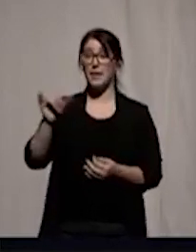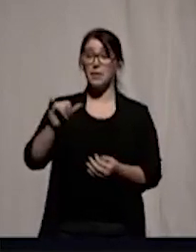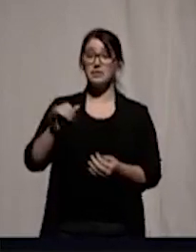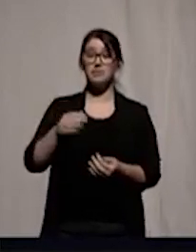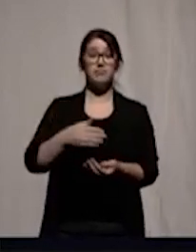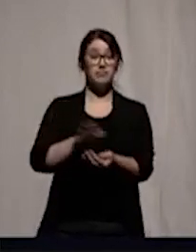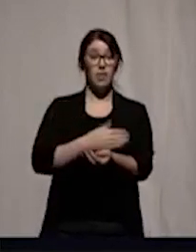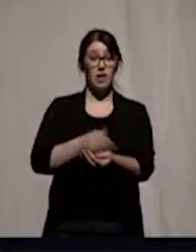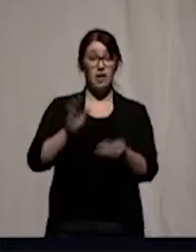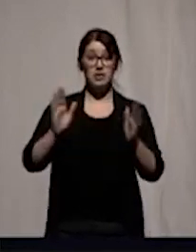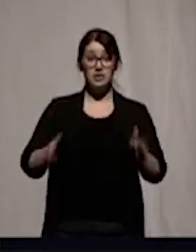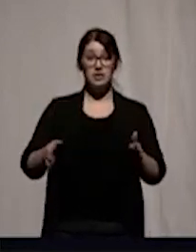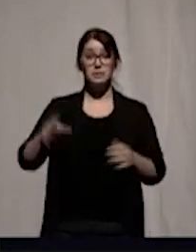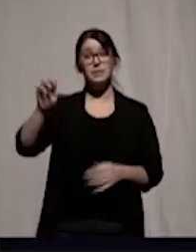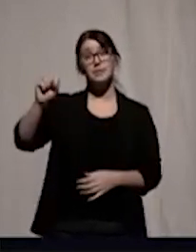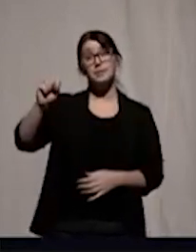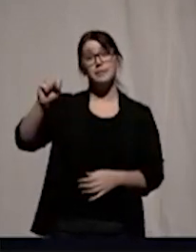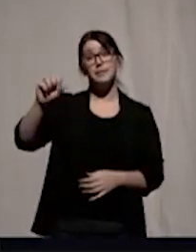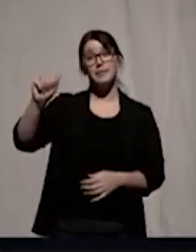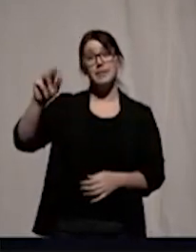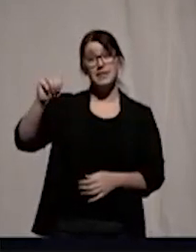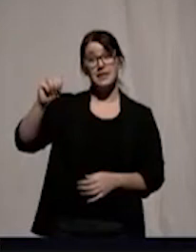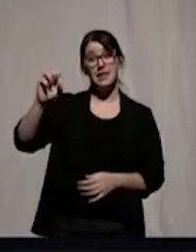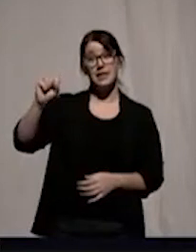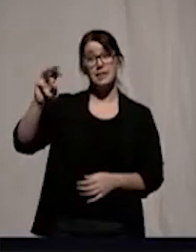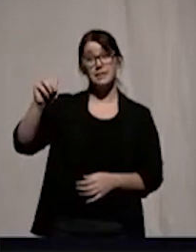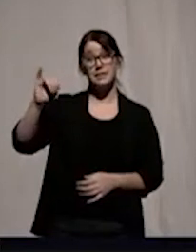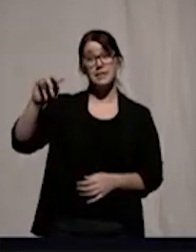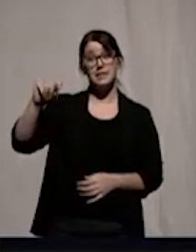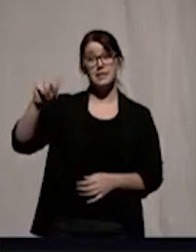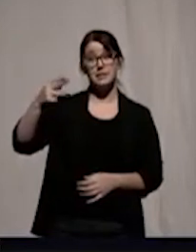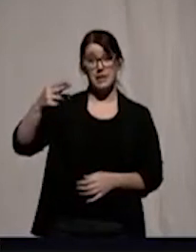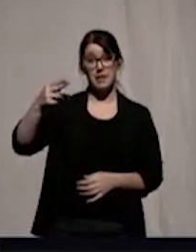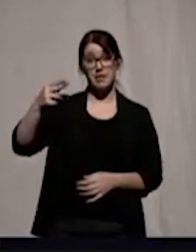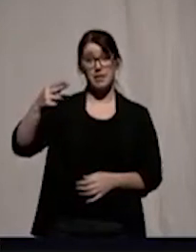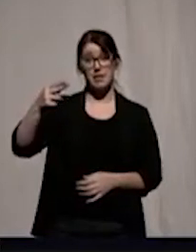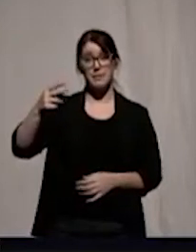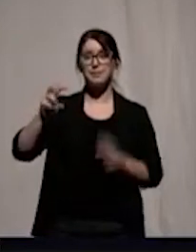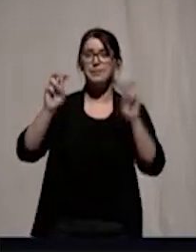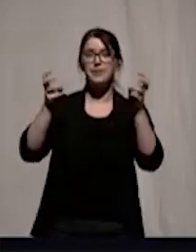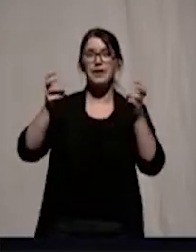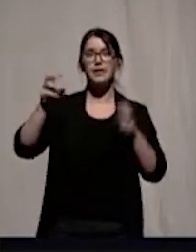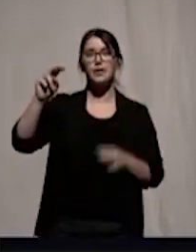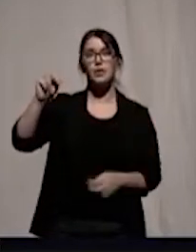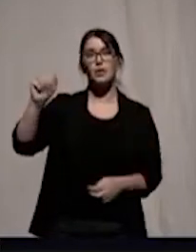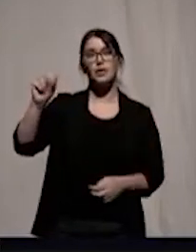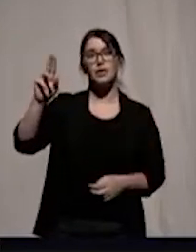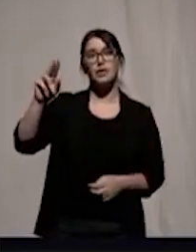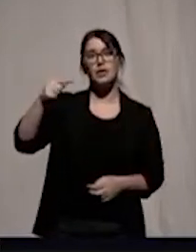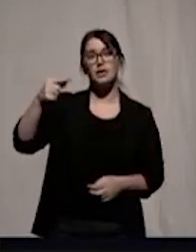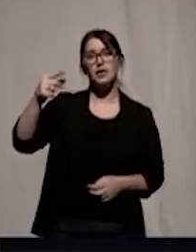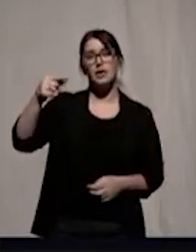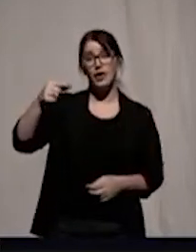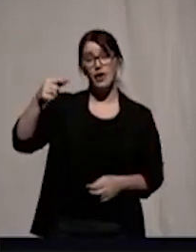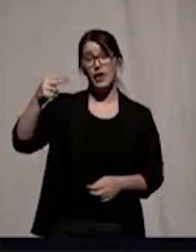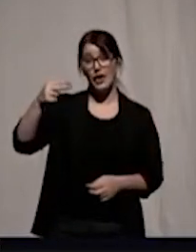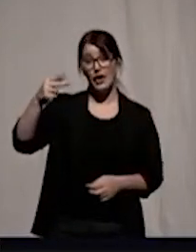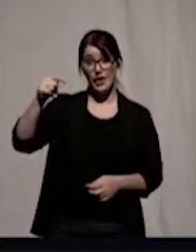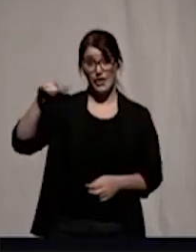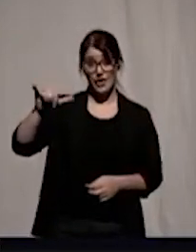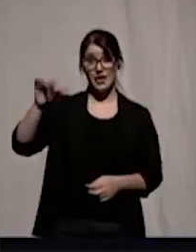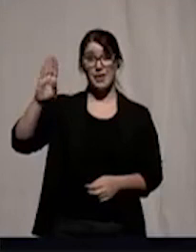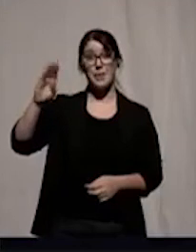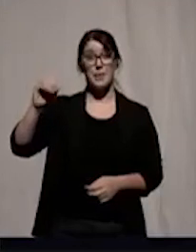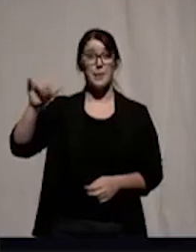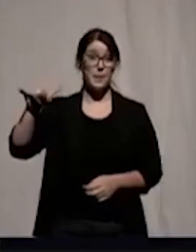the story behind that song is they went into the studio to write a song together, and both of them were facing such writer's block that they wrote a